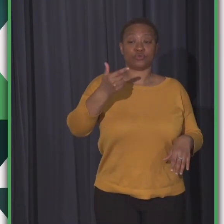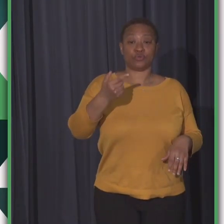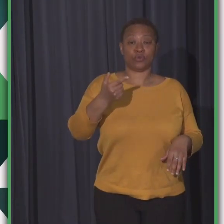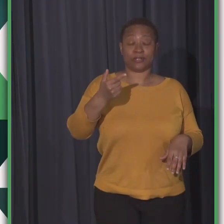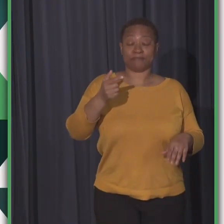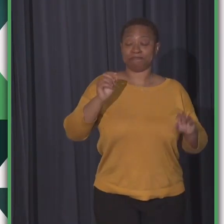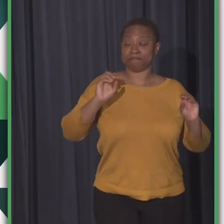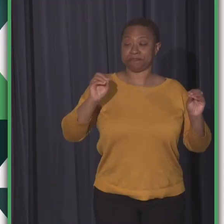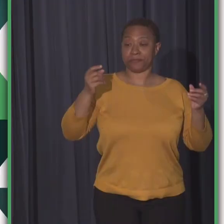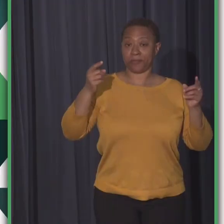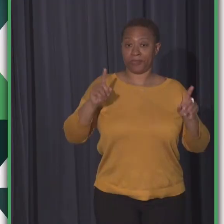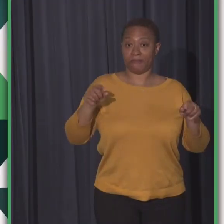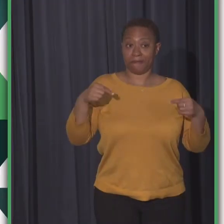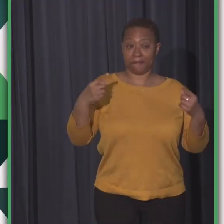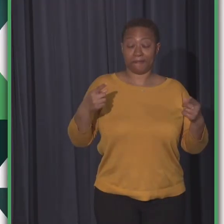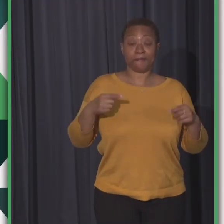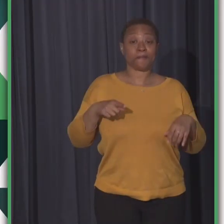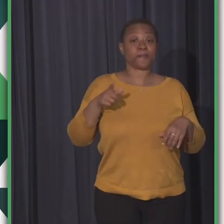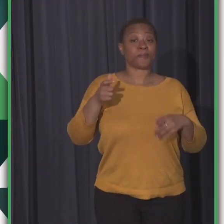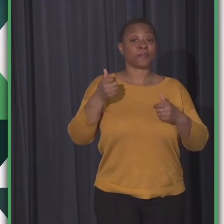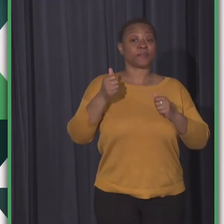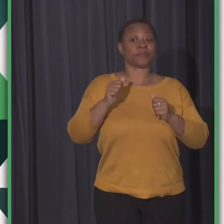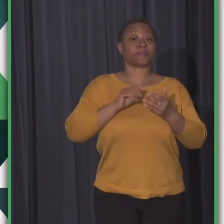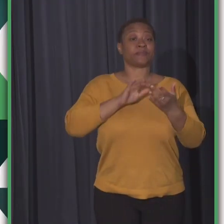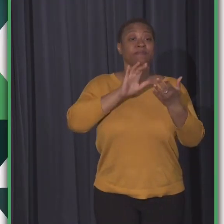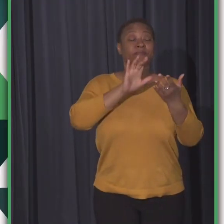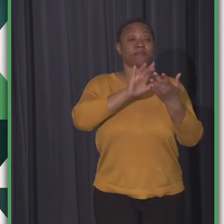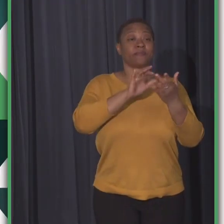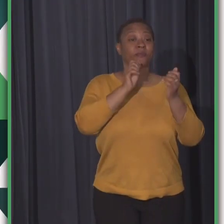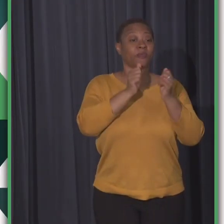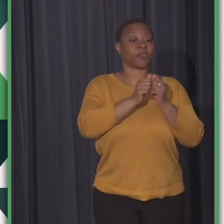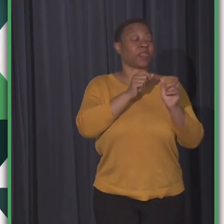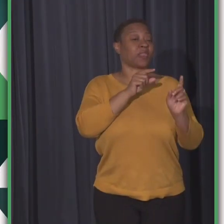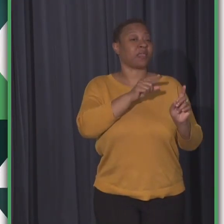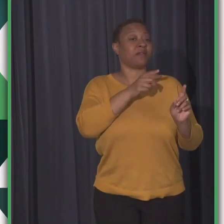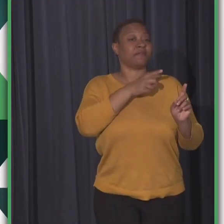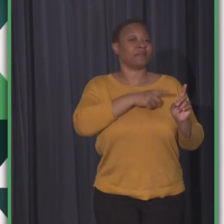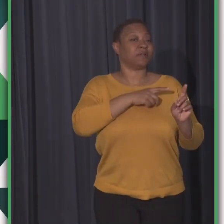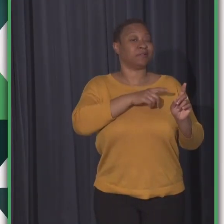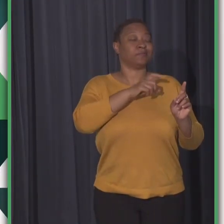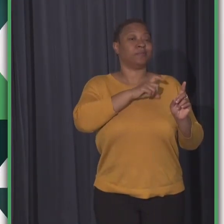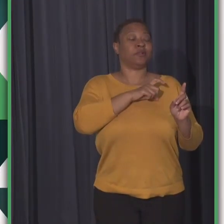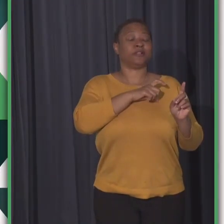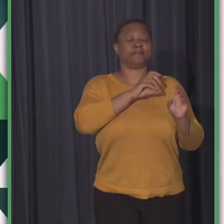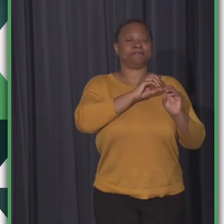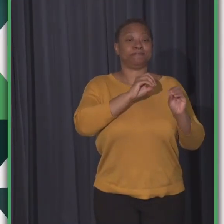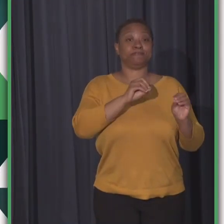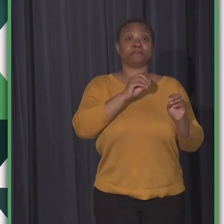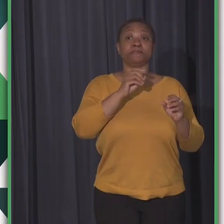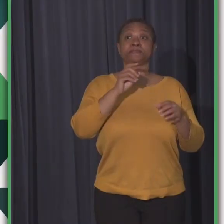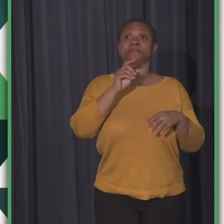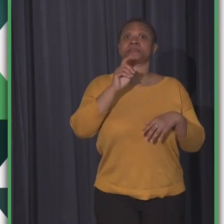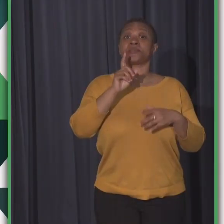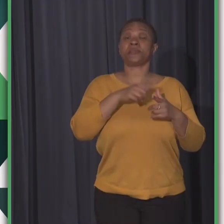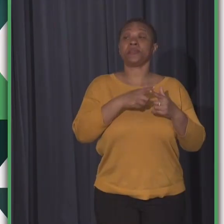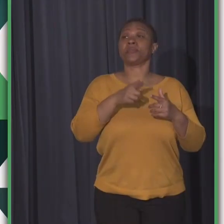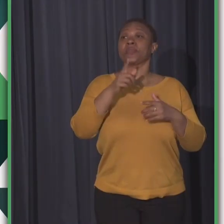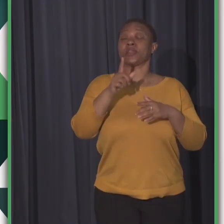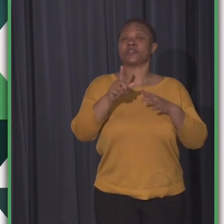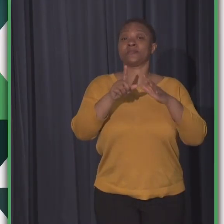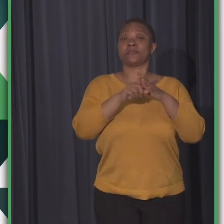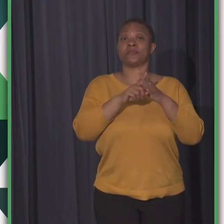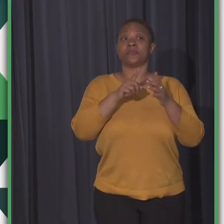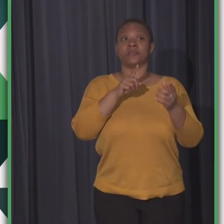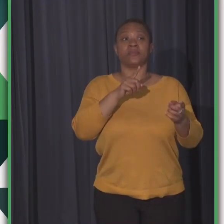Every time she's trying to get in touch with someone, she can't get in touch with them, and as soon as she get in touch with someone else has